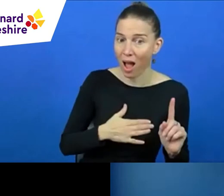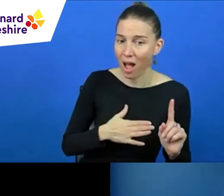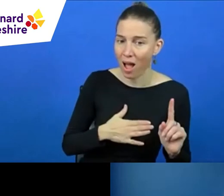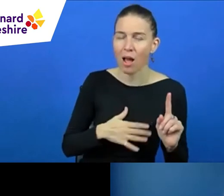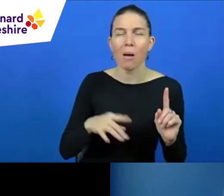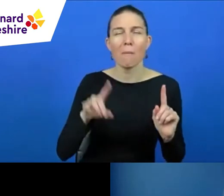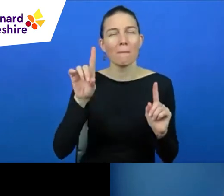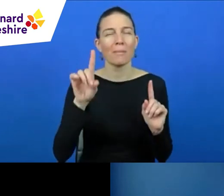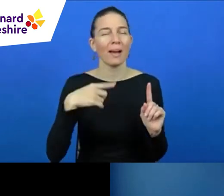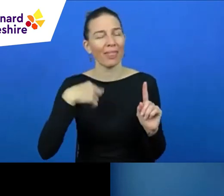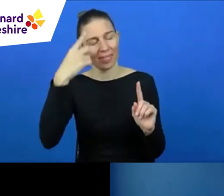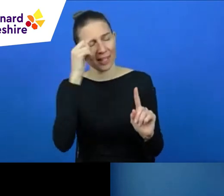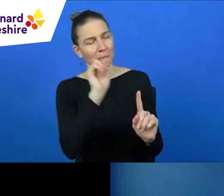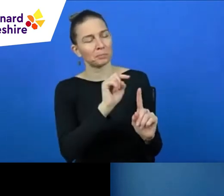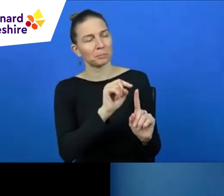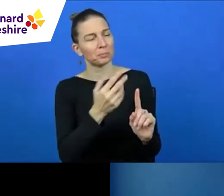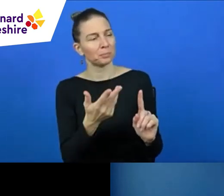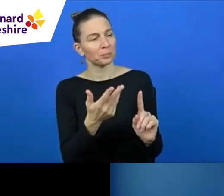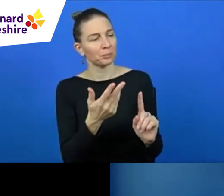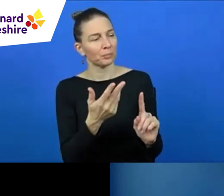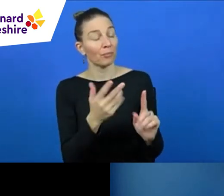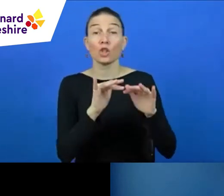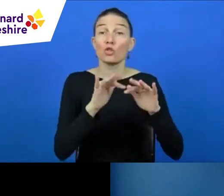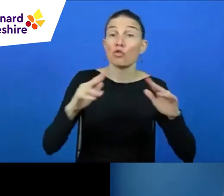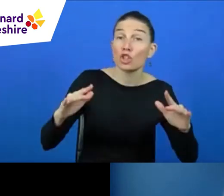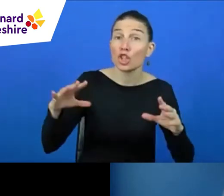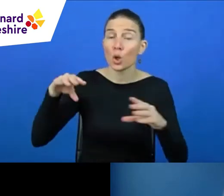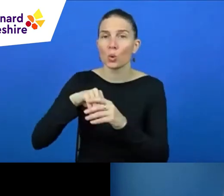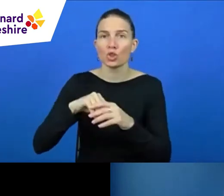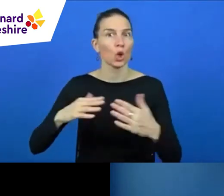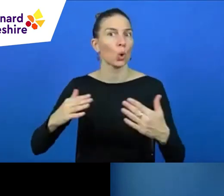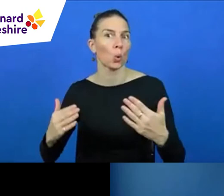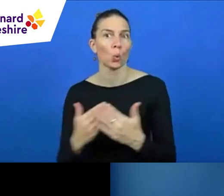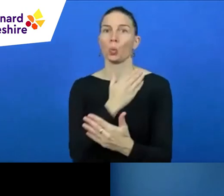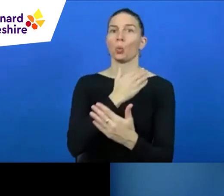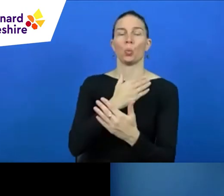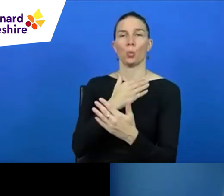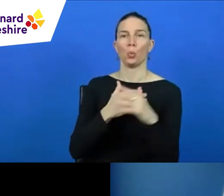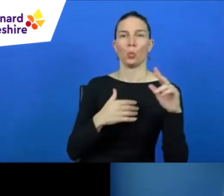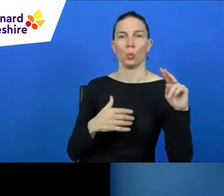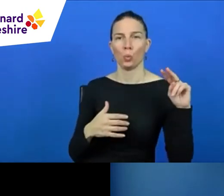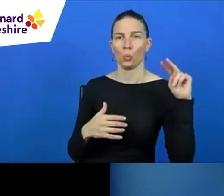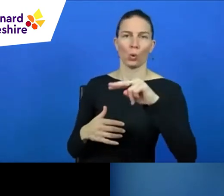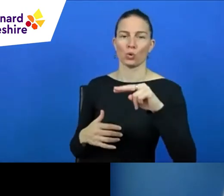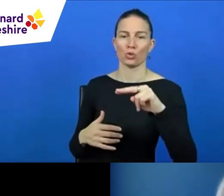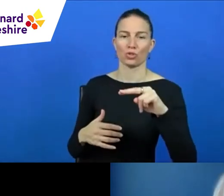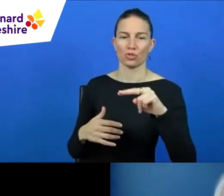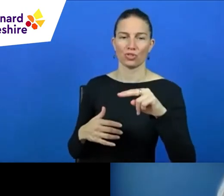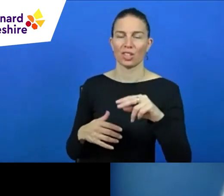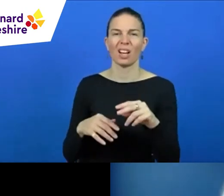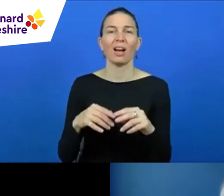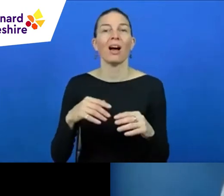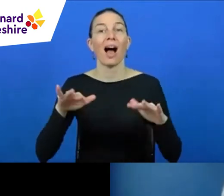new approach to diversity and inclusion, which is not about siloing us into gender